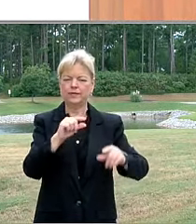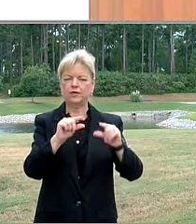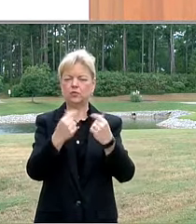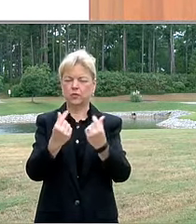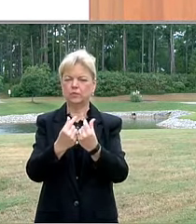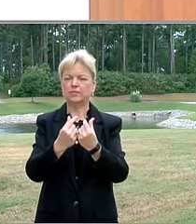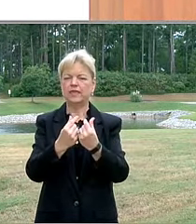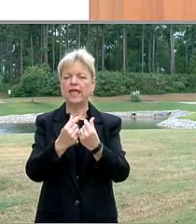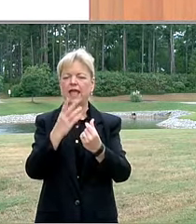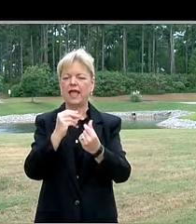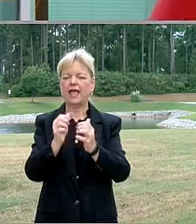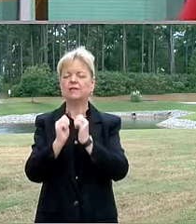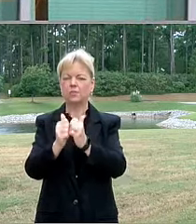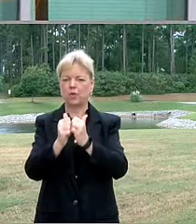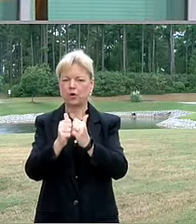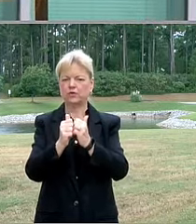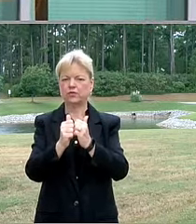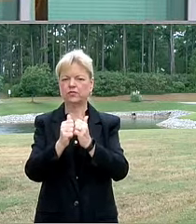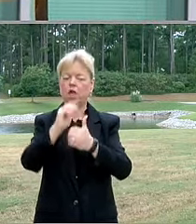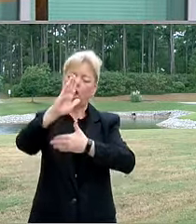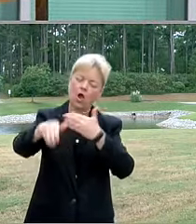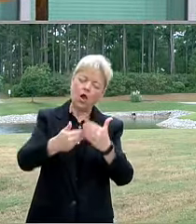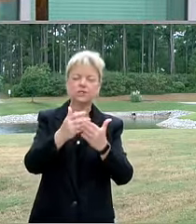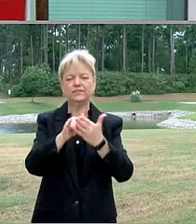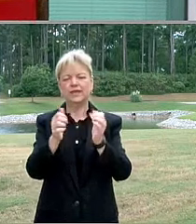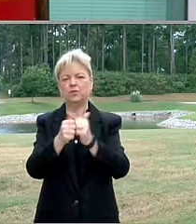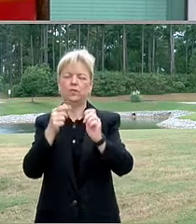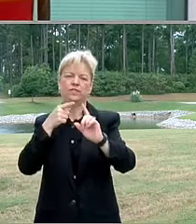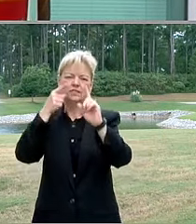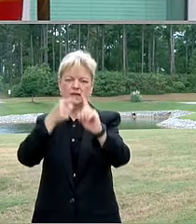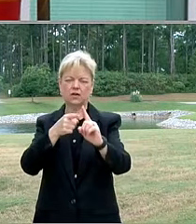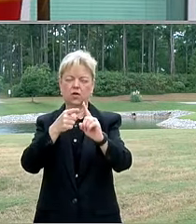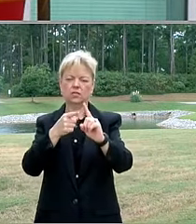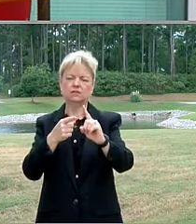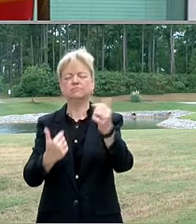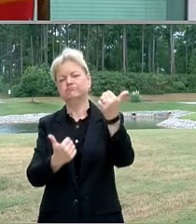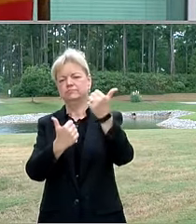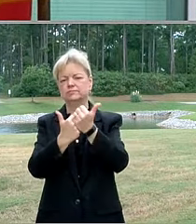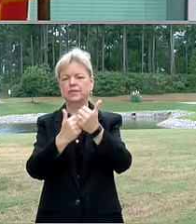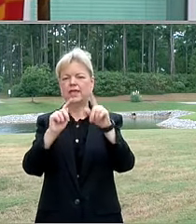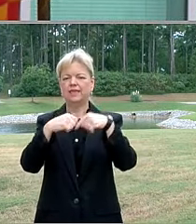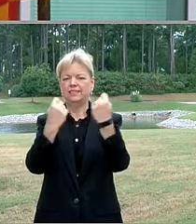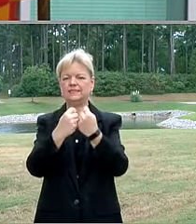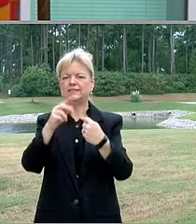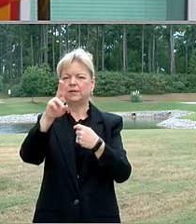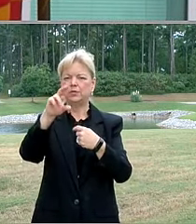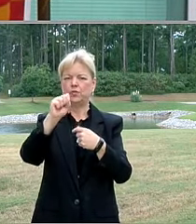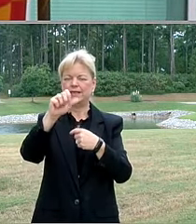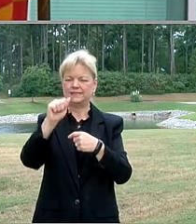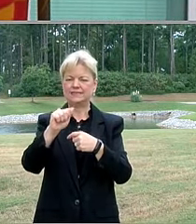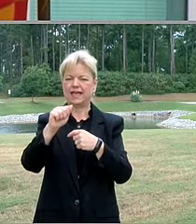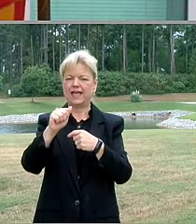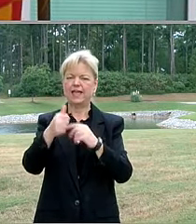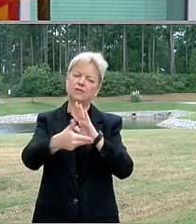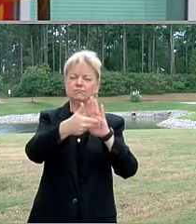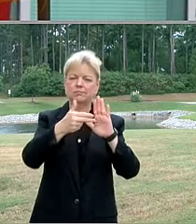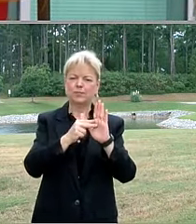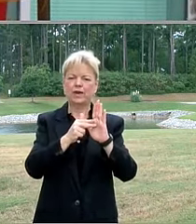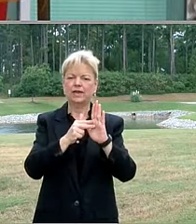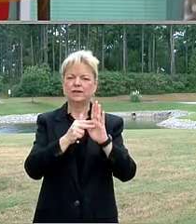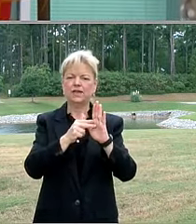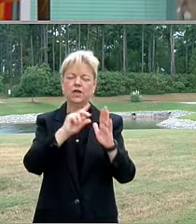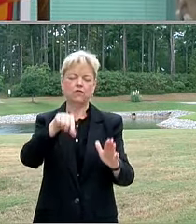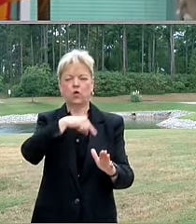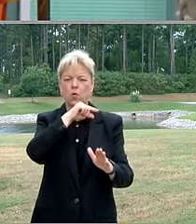industry and partners. All of this with the goal of reinforcing the Team USA brand for quality in